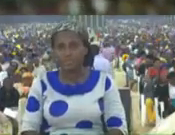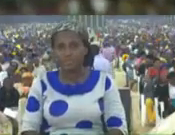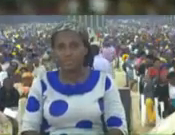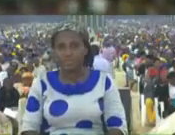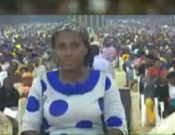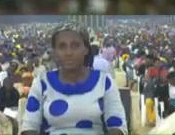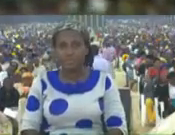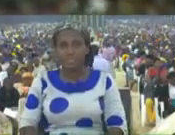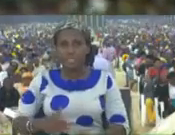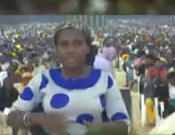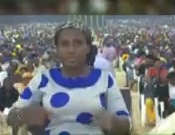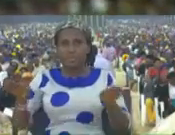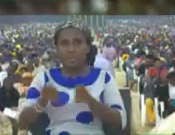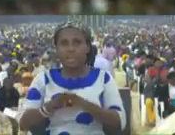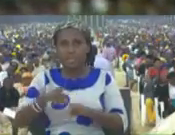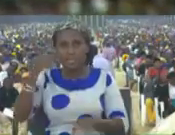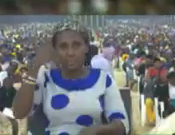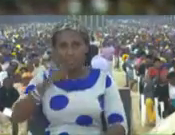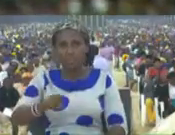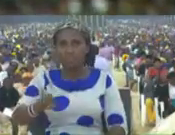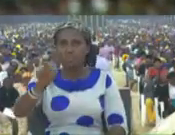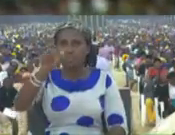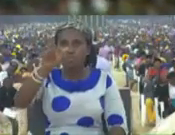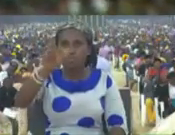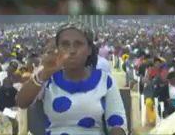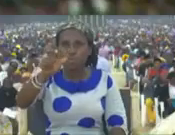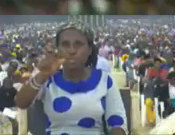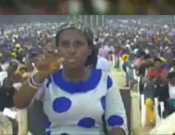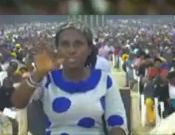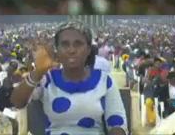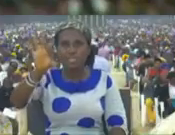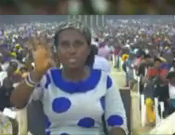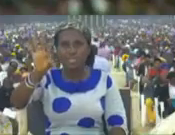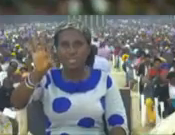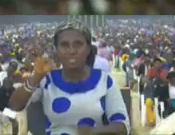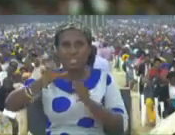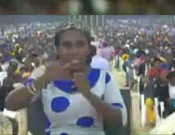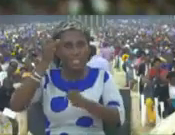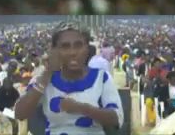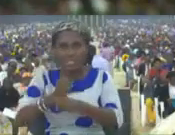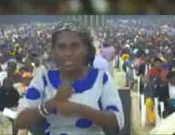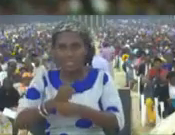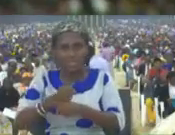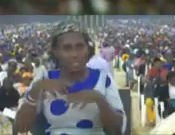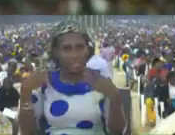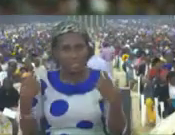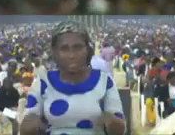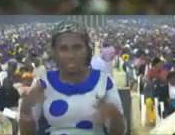Barren for 29 years. Oh Lord, have mercy.